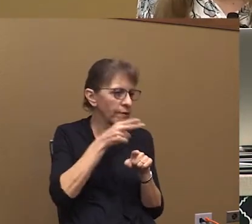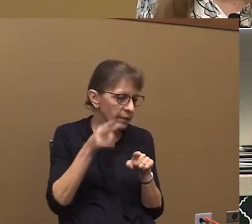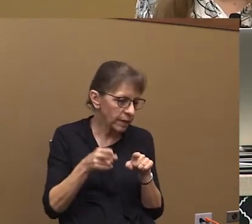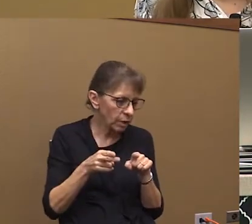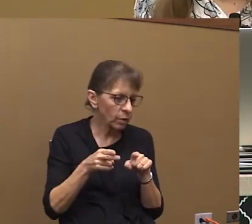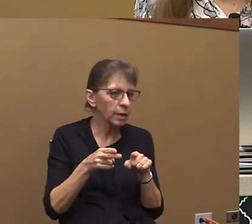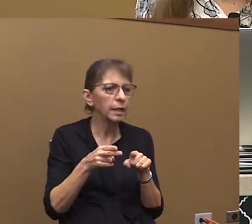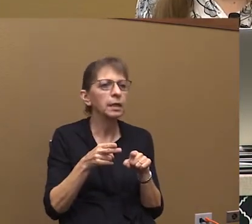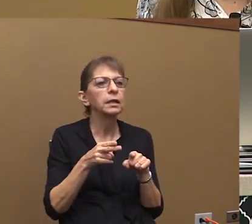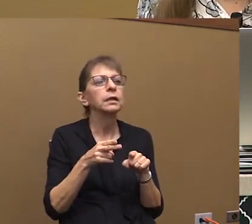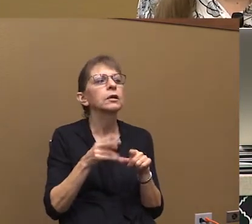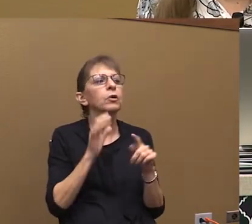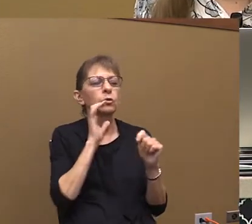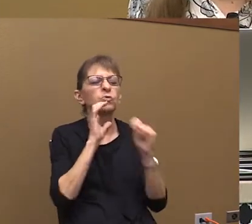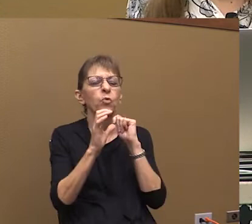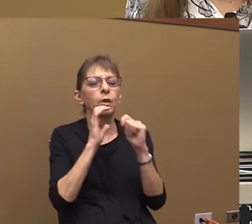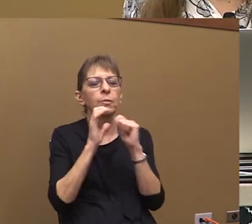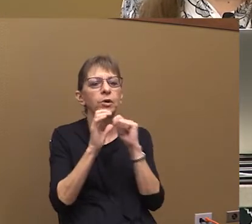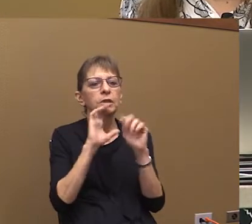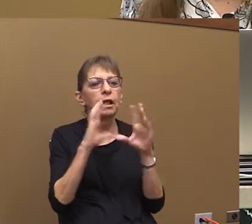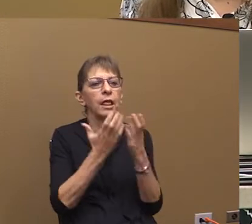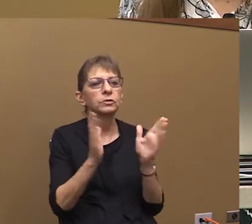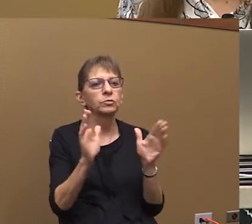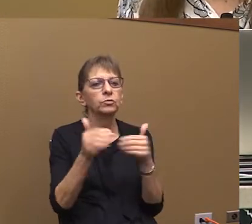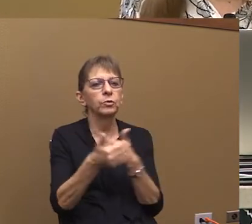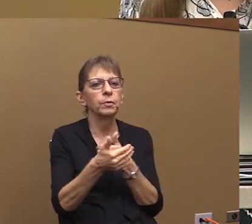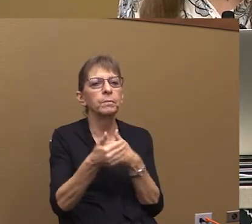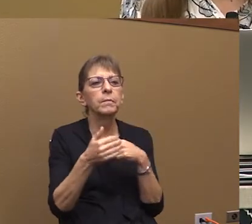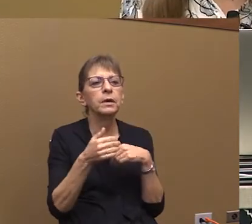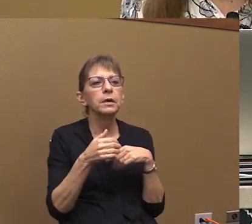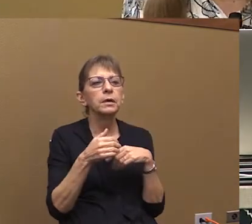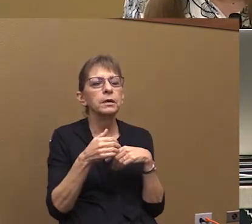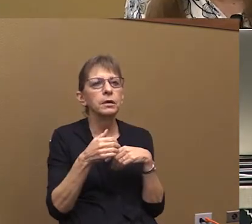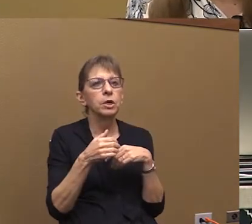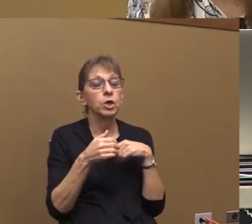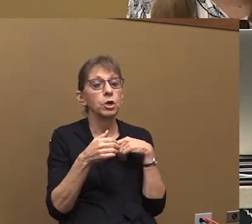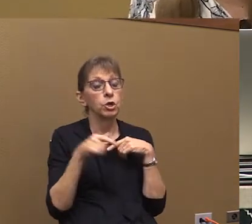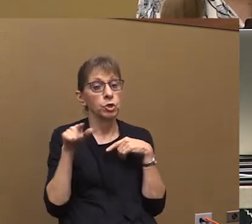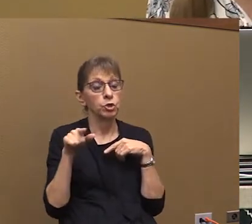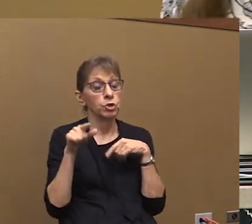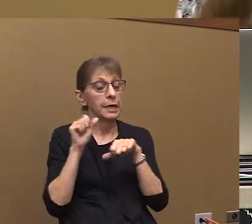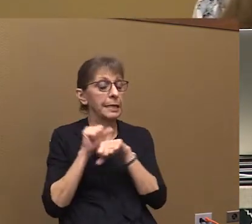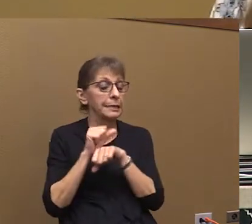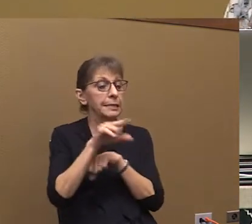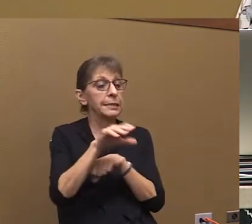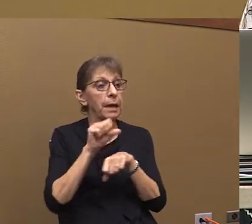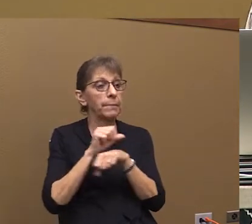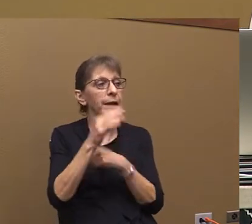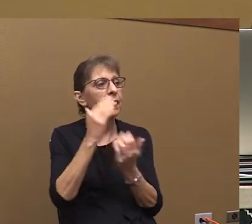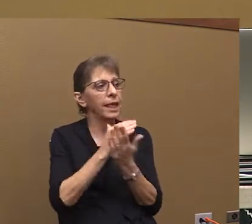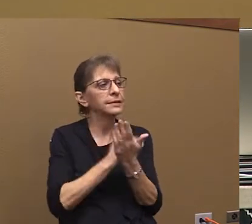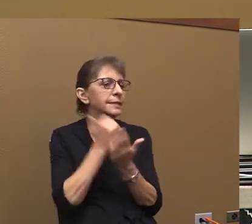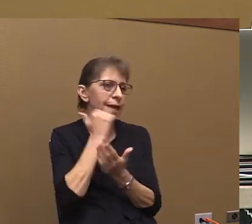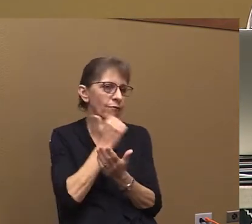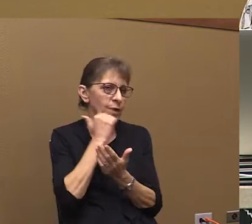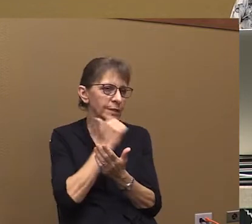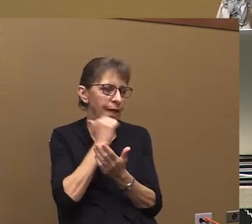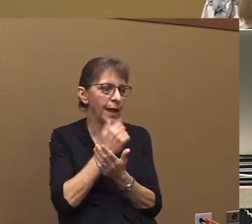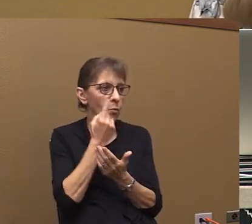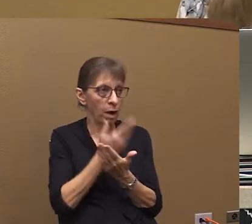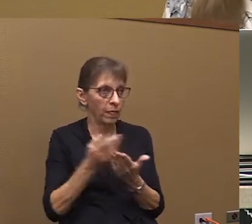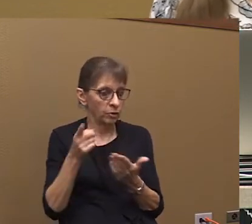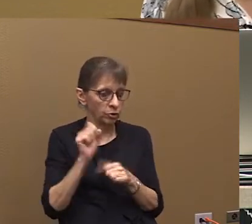classroom was kids were deaf and hard of hearing, and it was a total communication